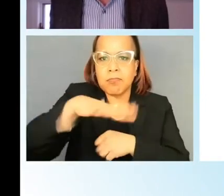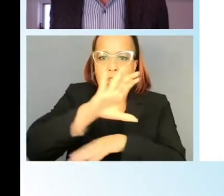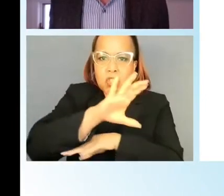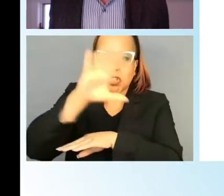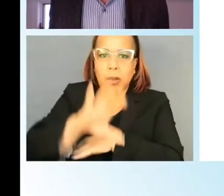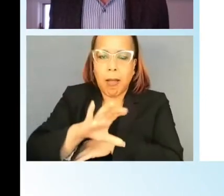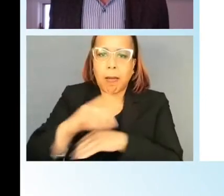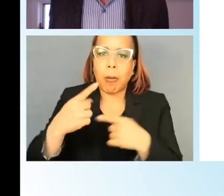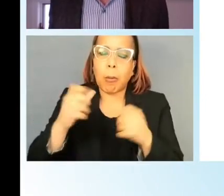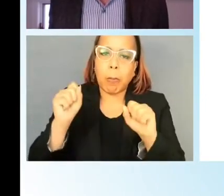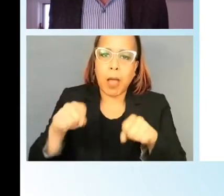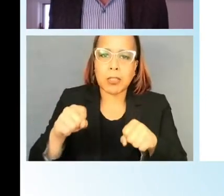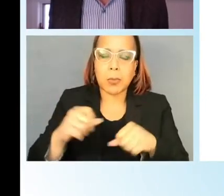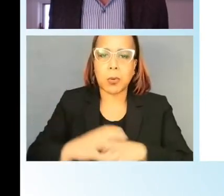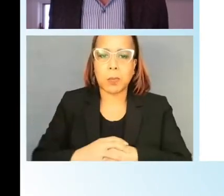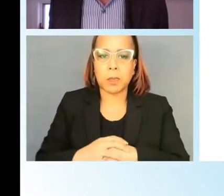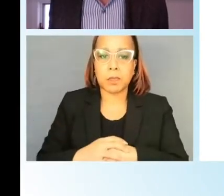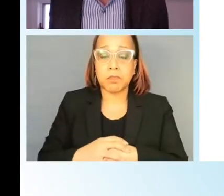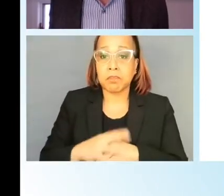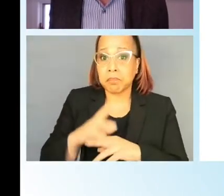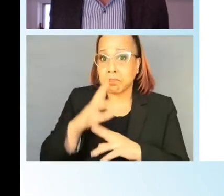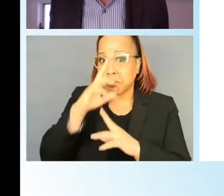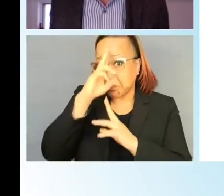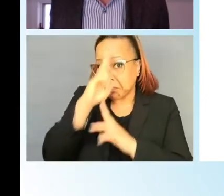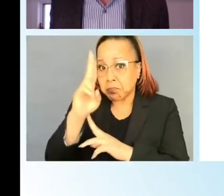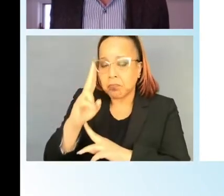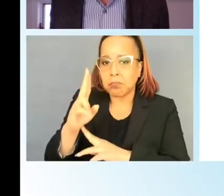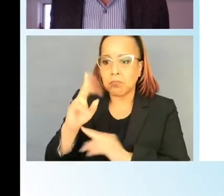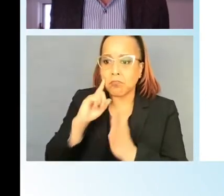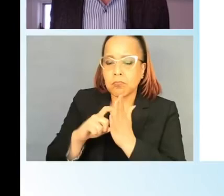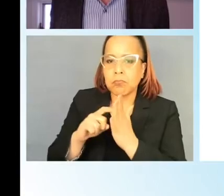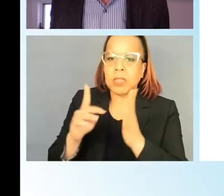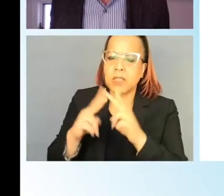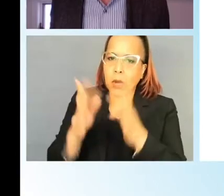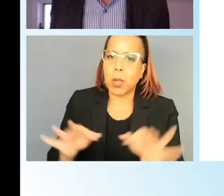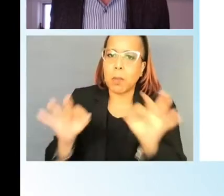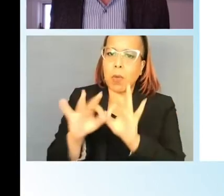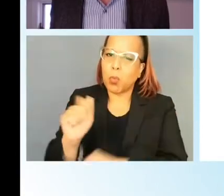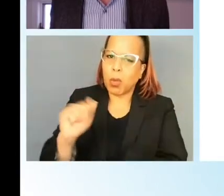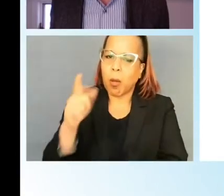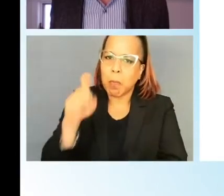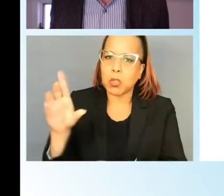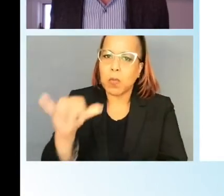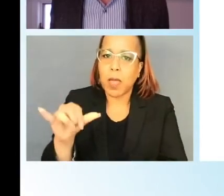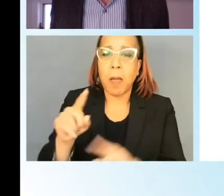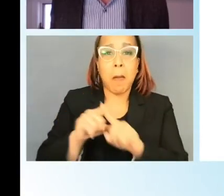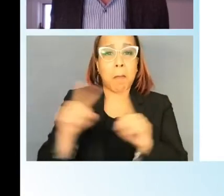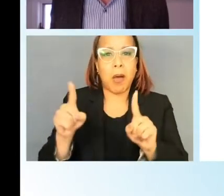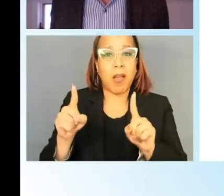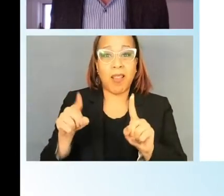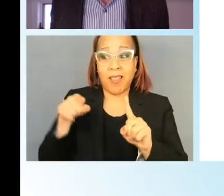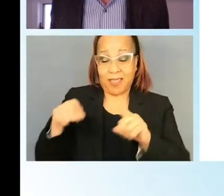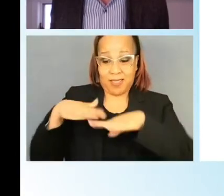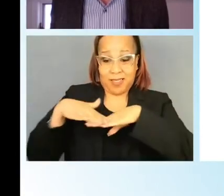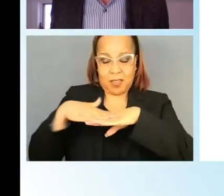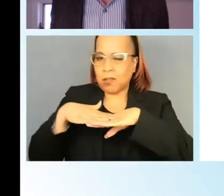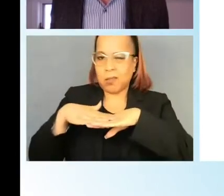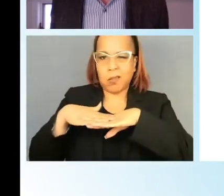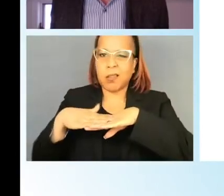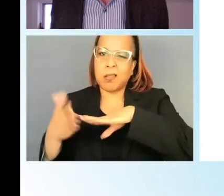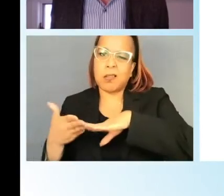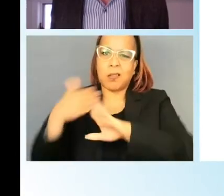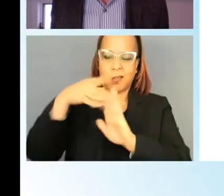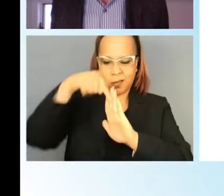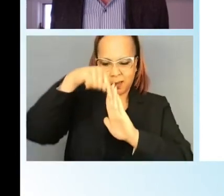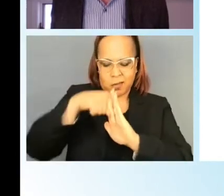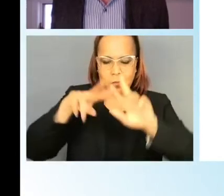possible. Acknowledgements are very important, and we all must do this, but we have to go further in terms of understanding that the